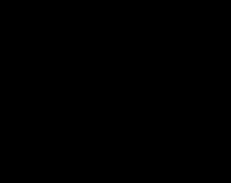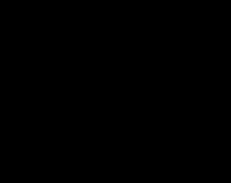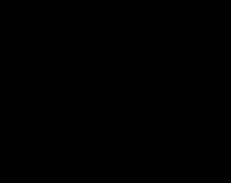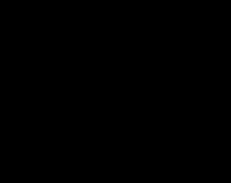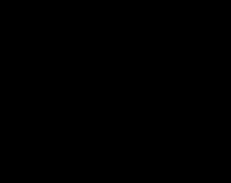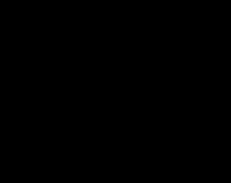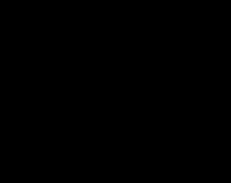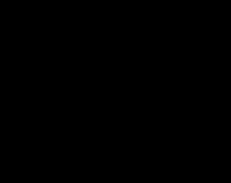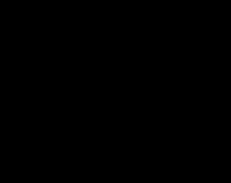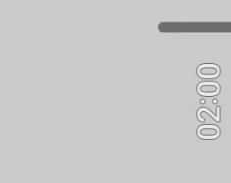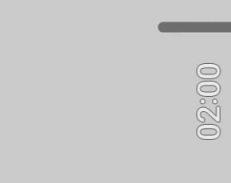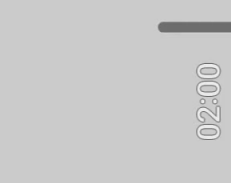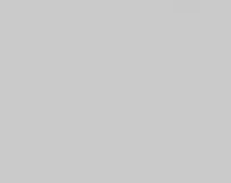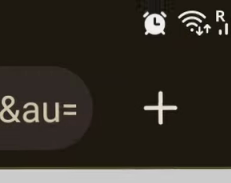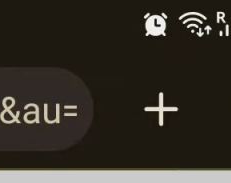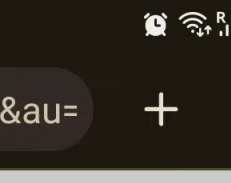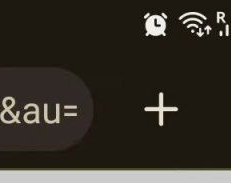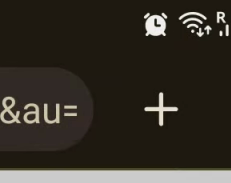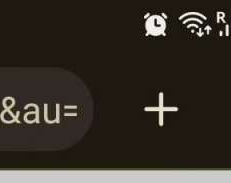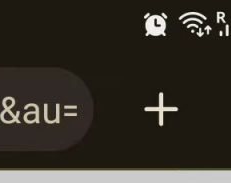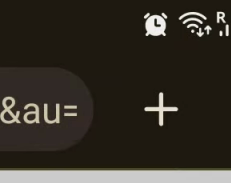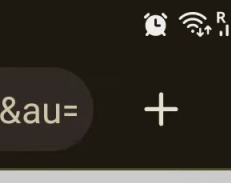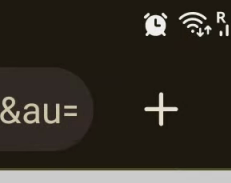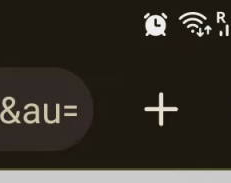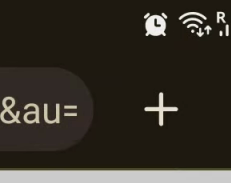telephone numbers mentioned in this presentation.